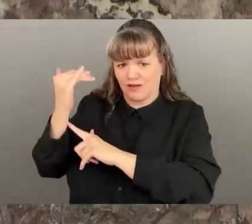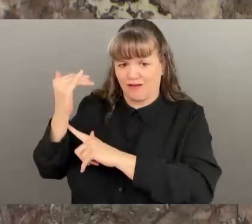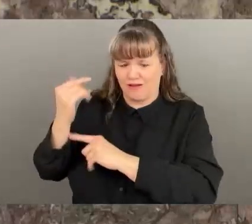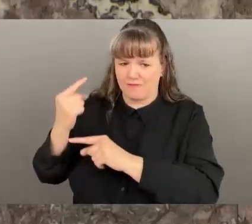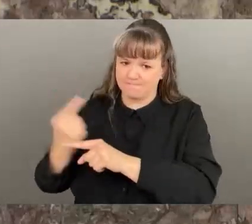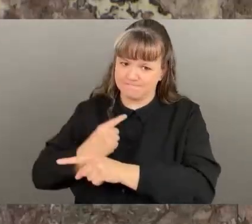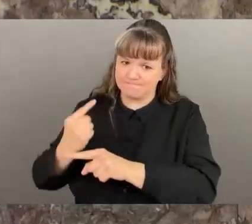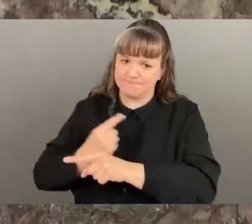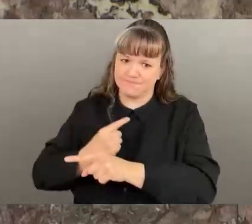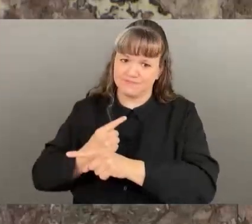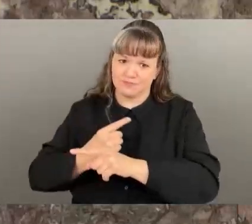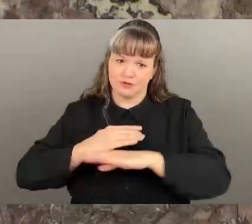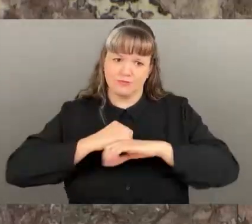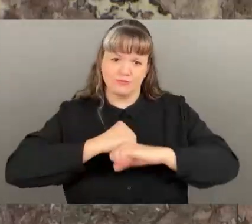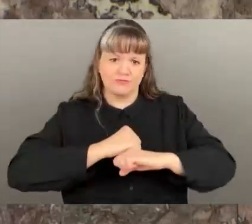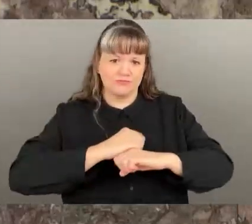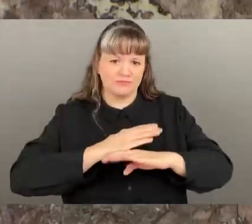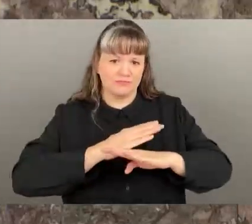Honourable Speaker,